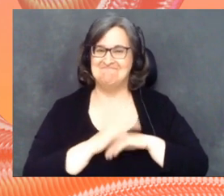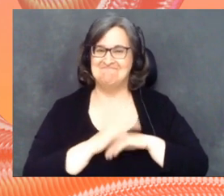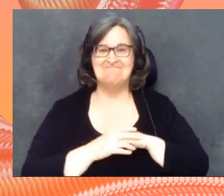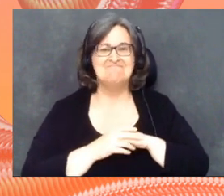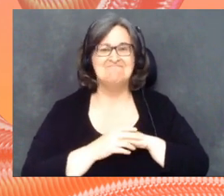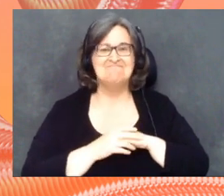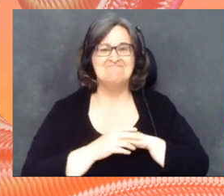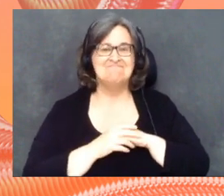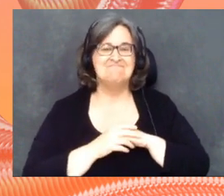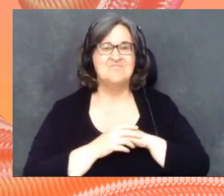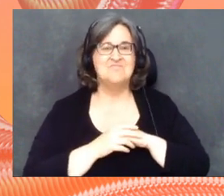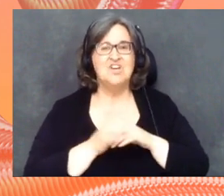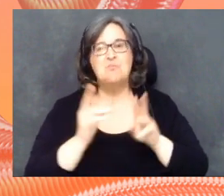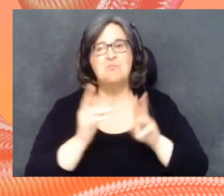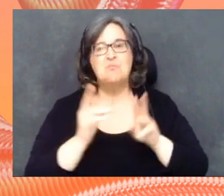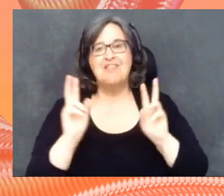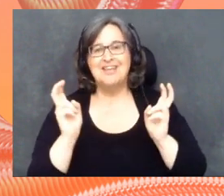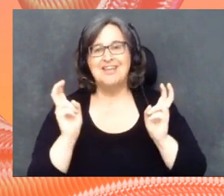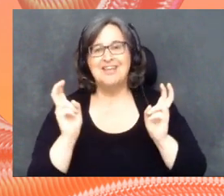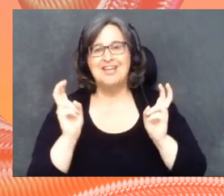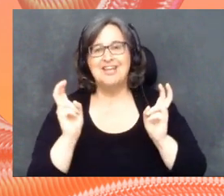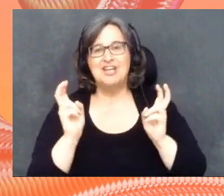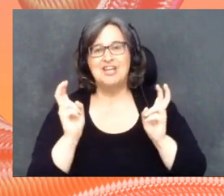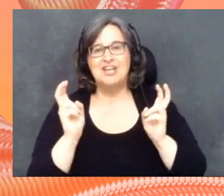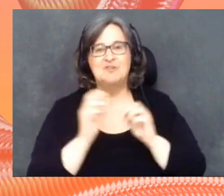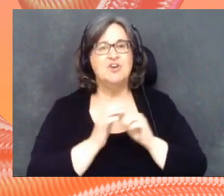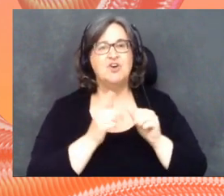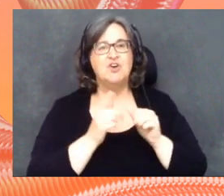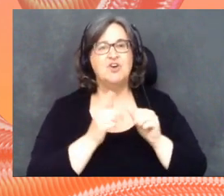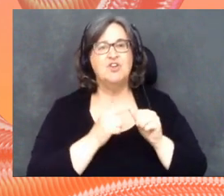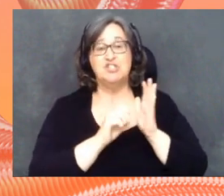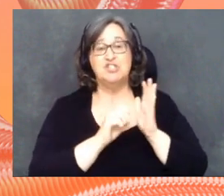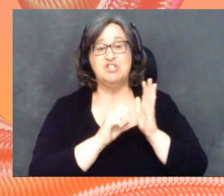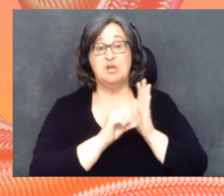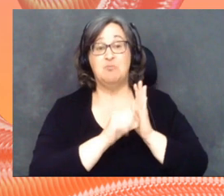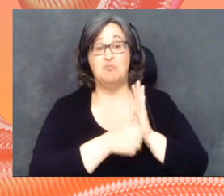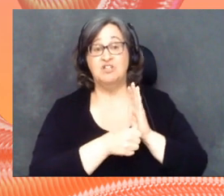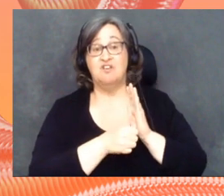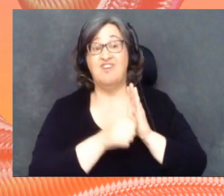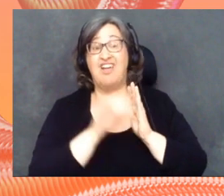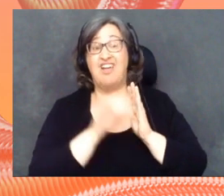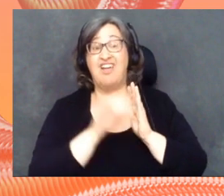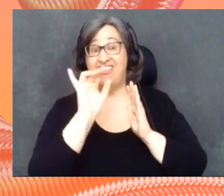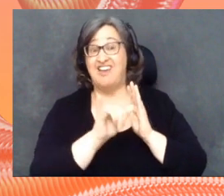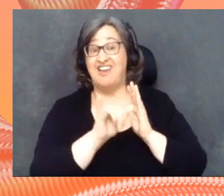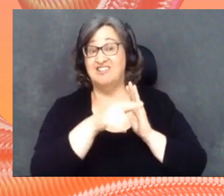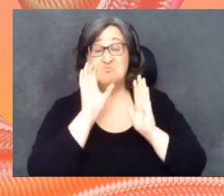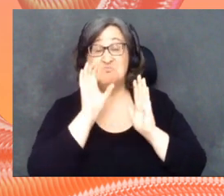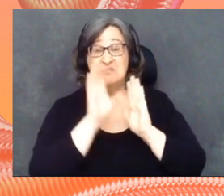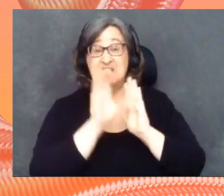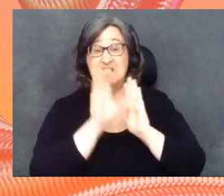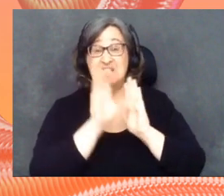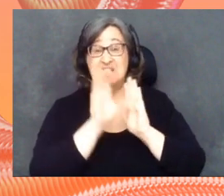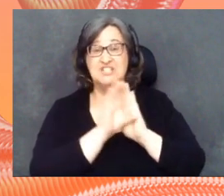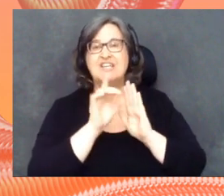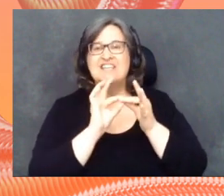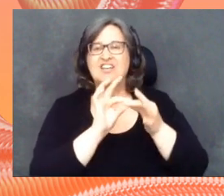the main theme, the main, like, the first impression of the chart is connection and building